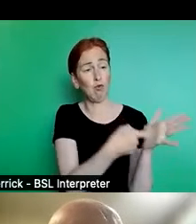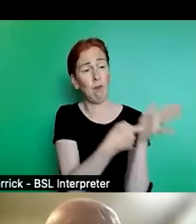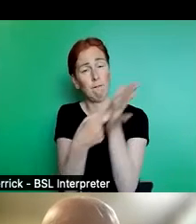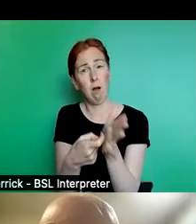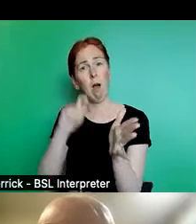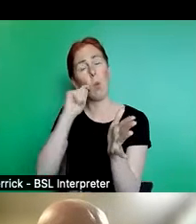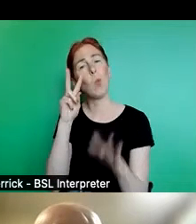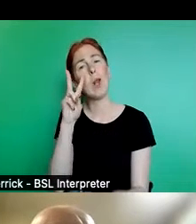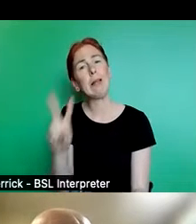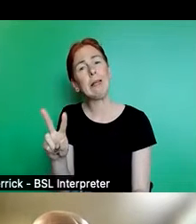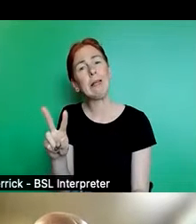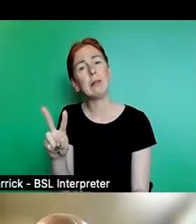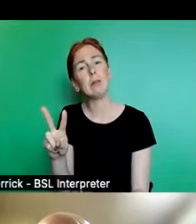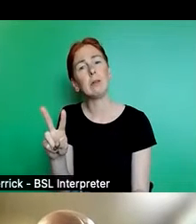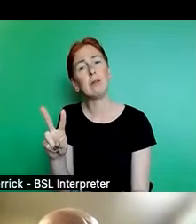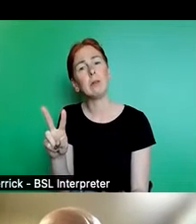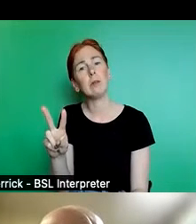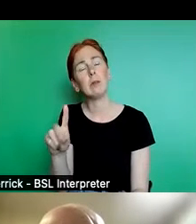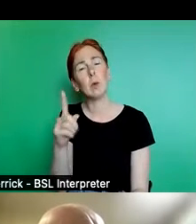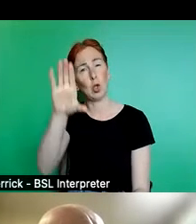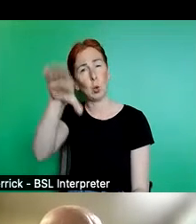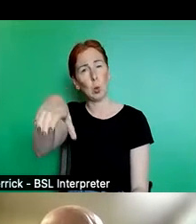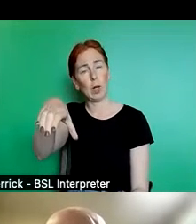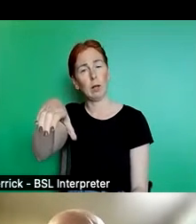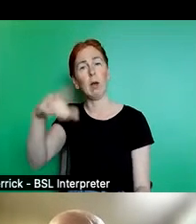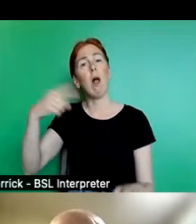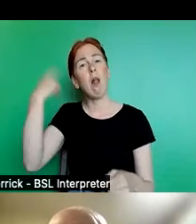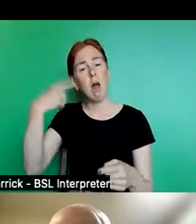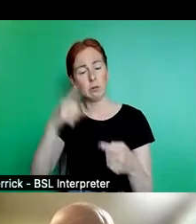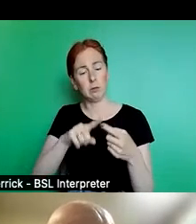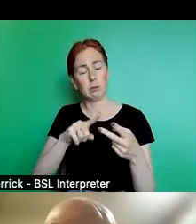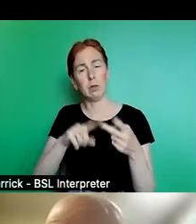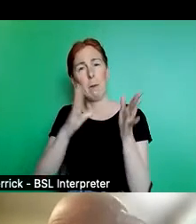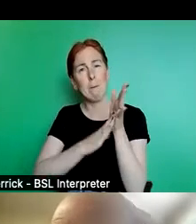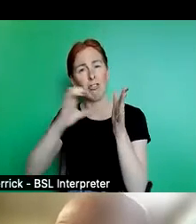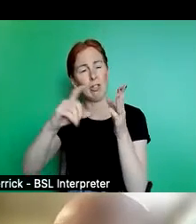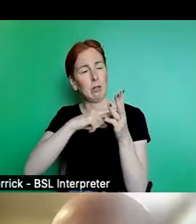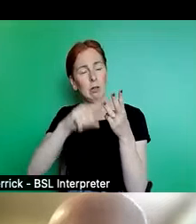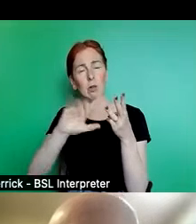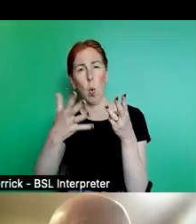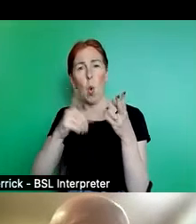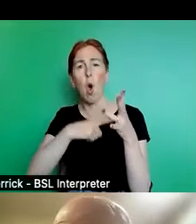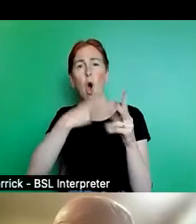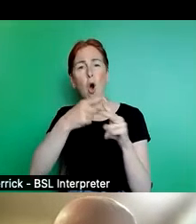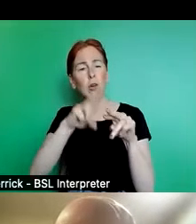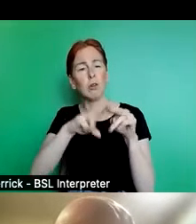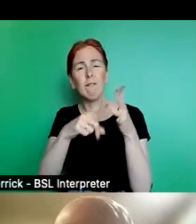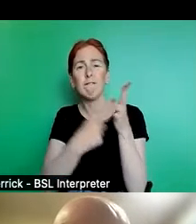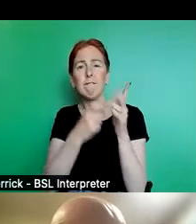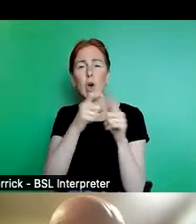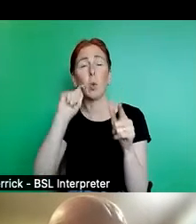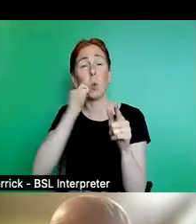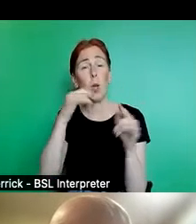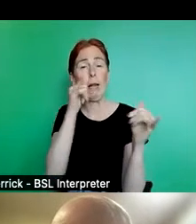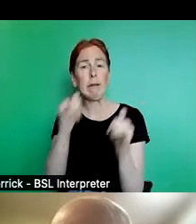would be Manchester or Oxford or us down in London. But I mean, there are lots of units around, so you can go to